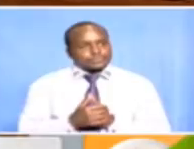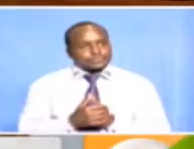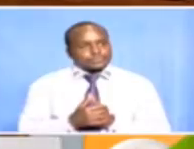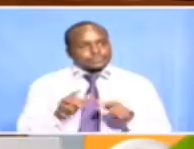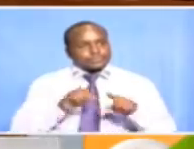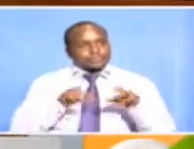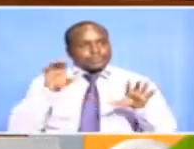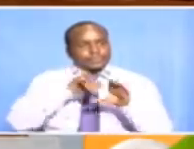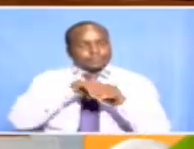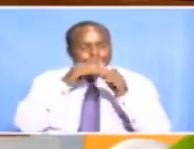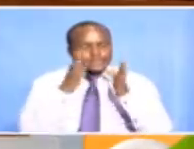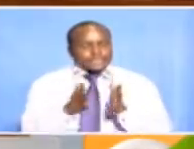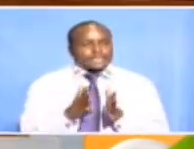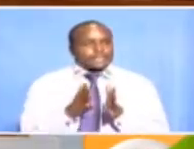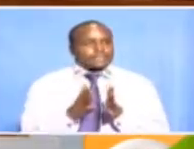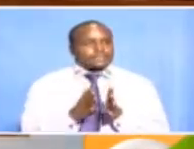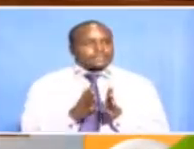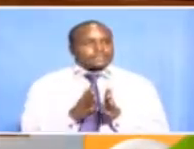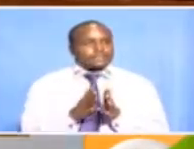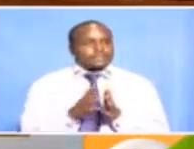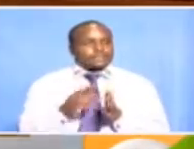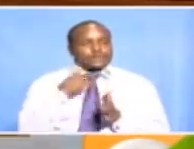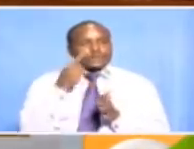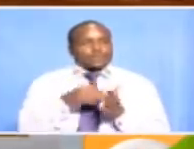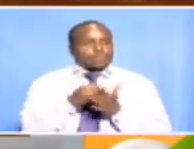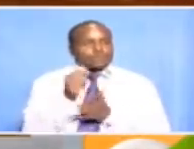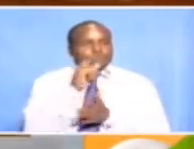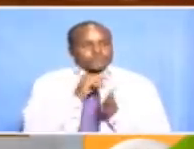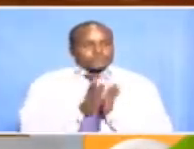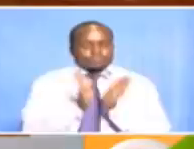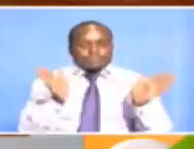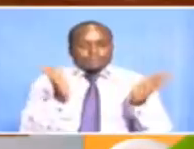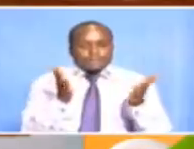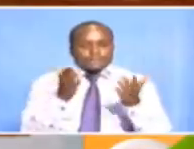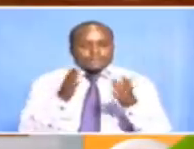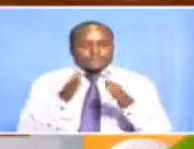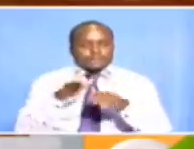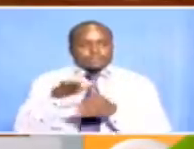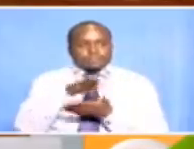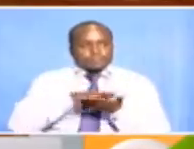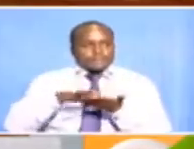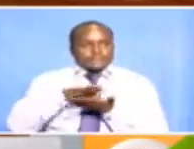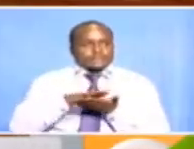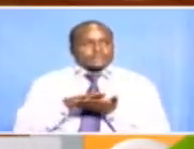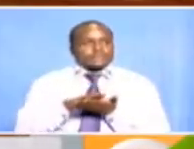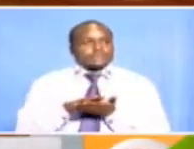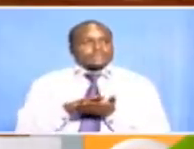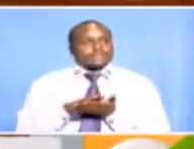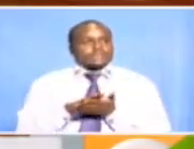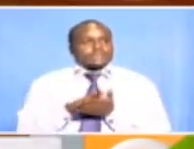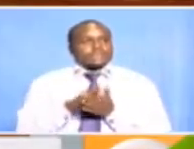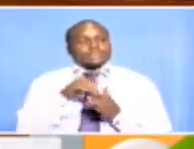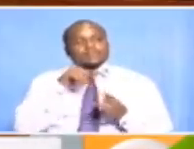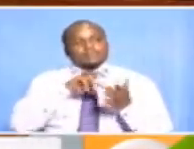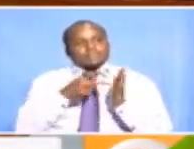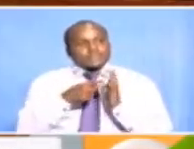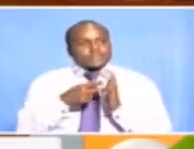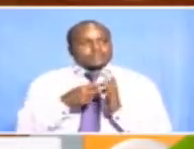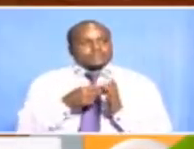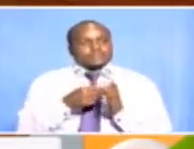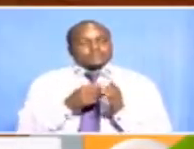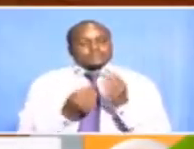investors who bought public utilities. By public utilities, I mean fire